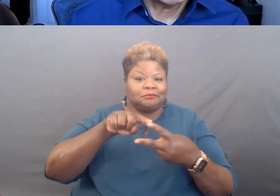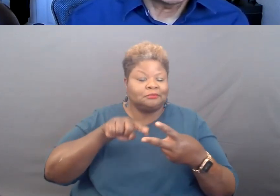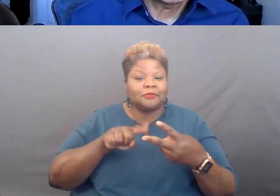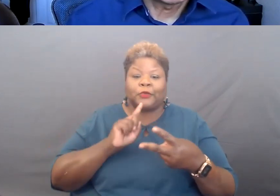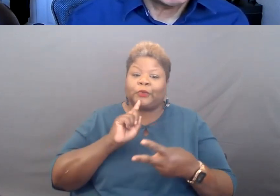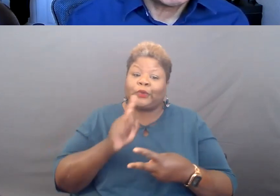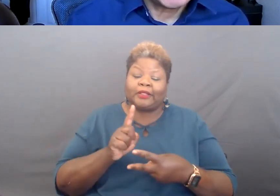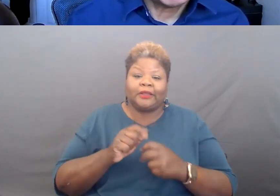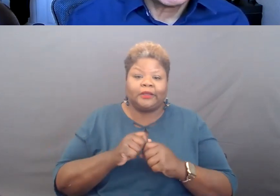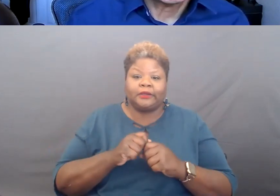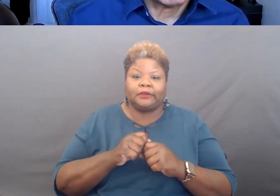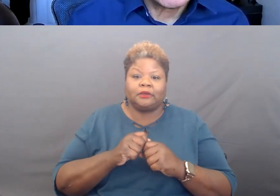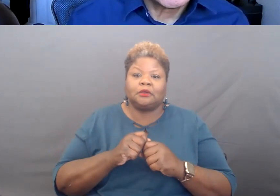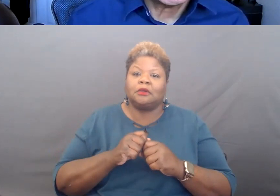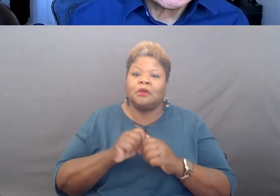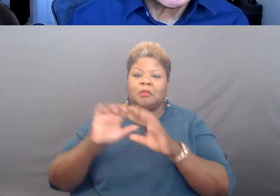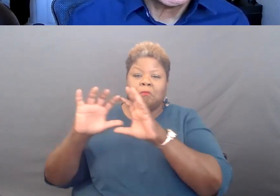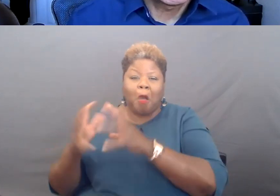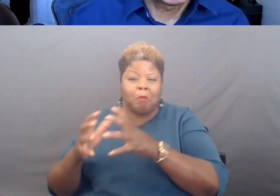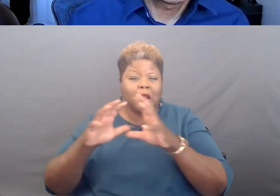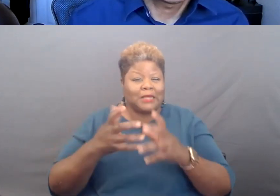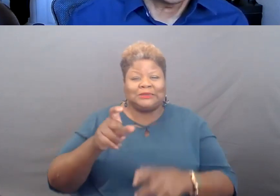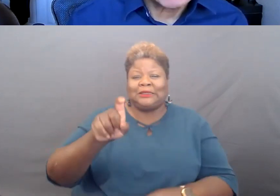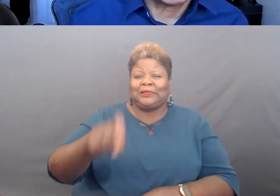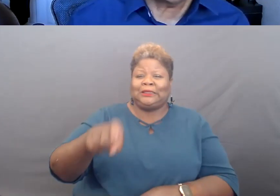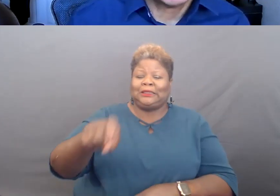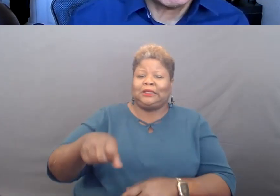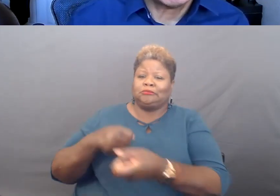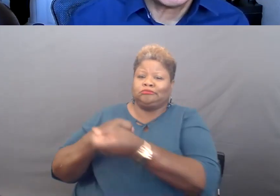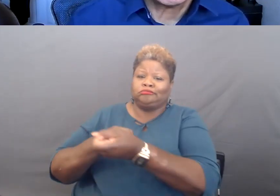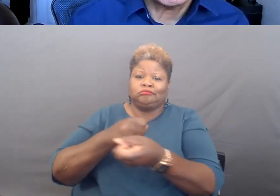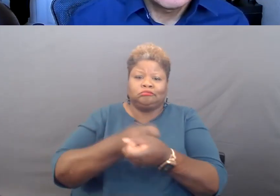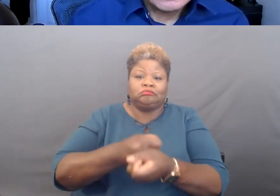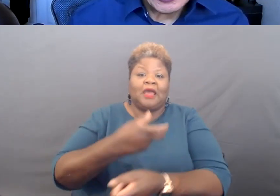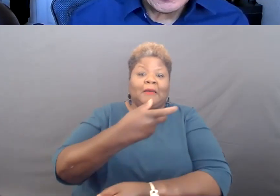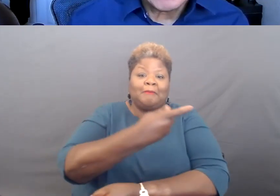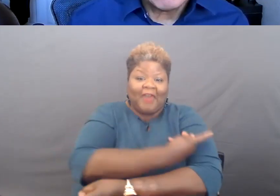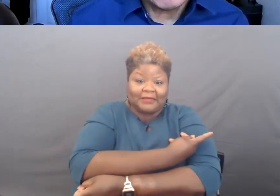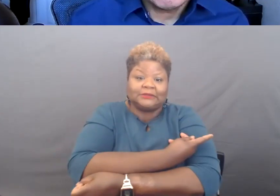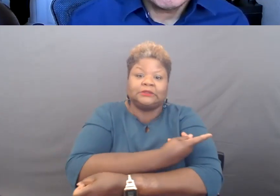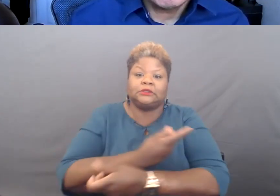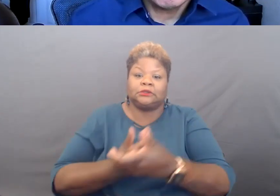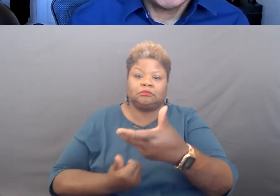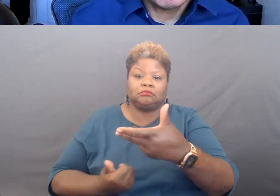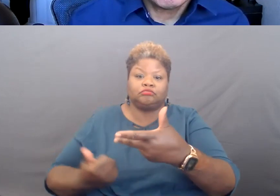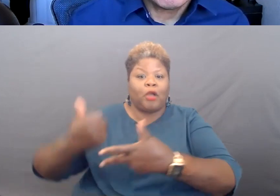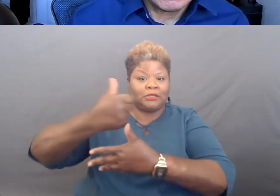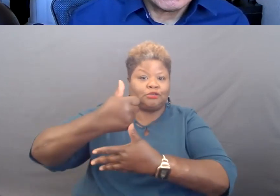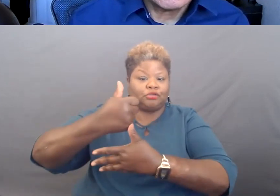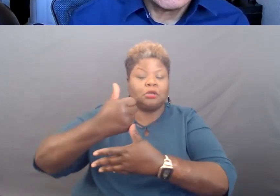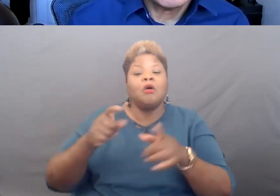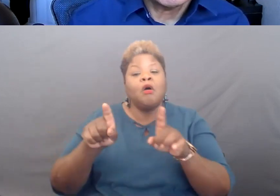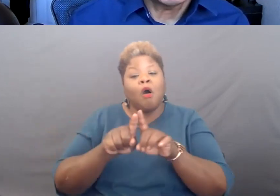really those are populations that need vaccine prioritization. I'm also